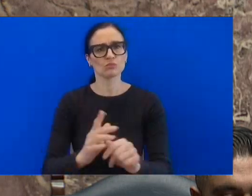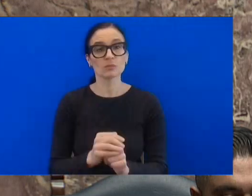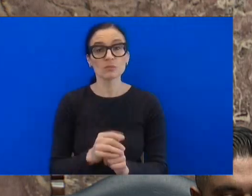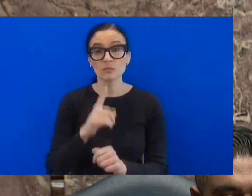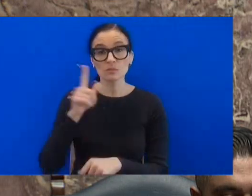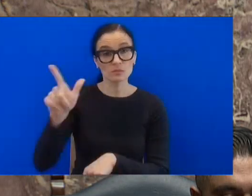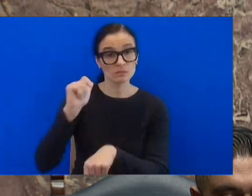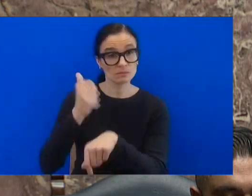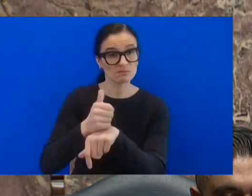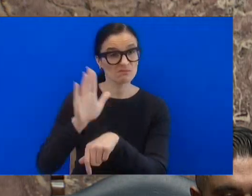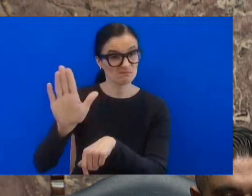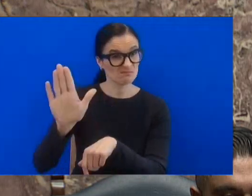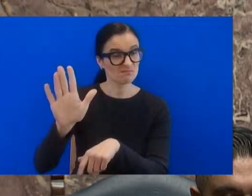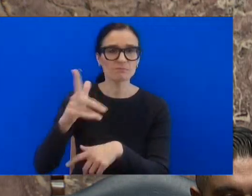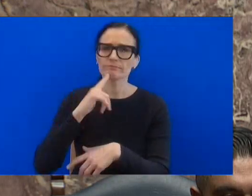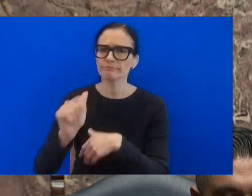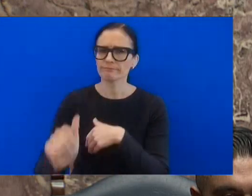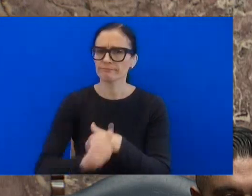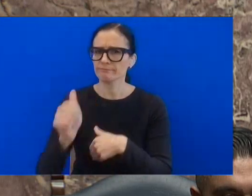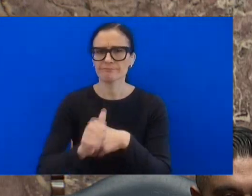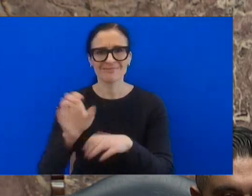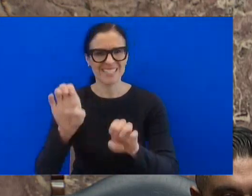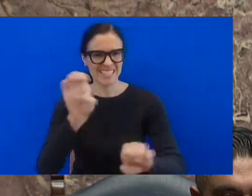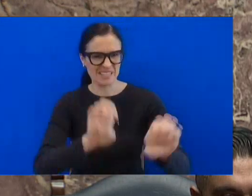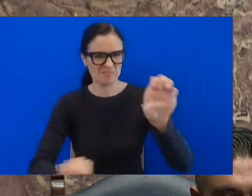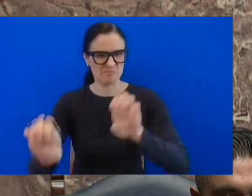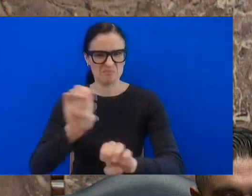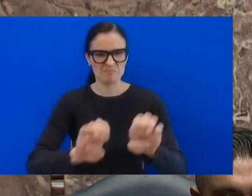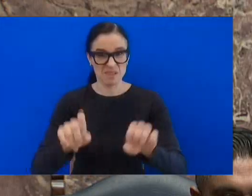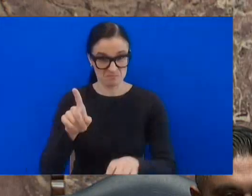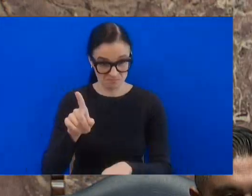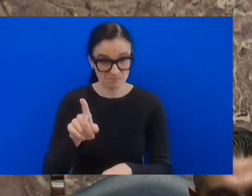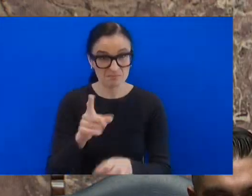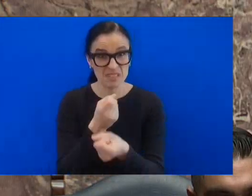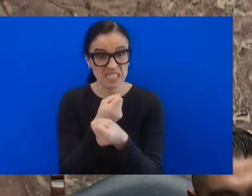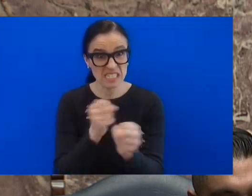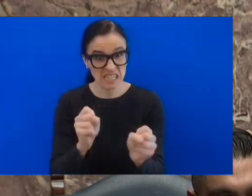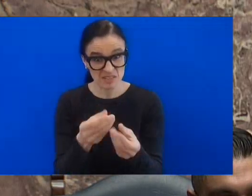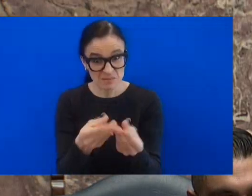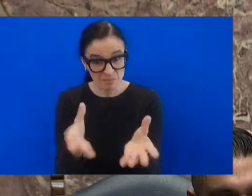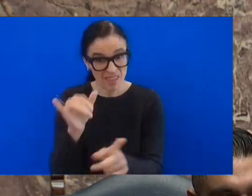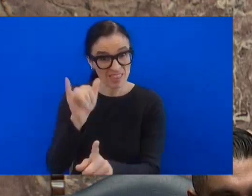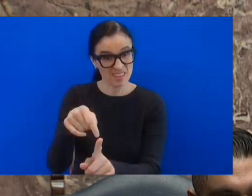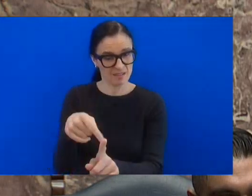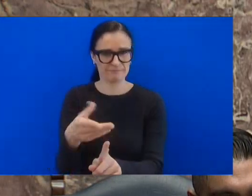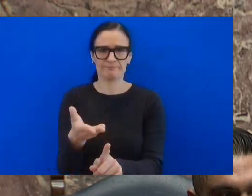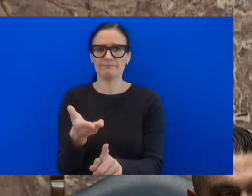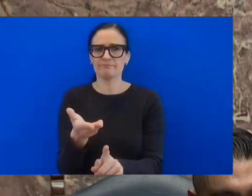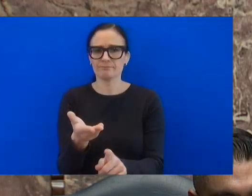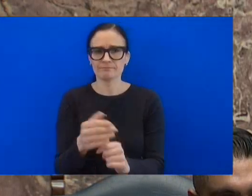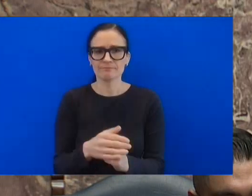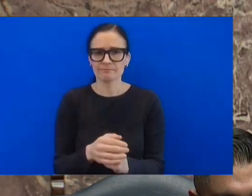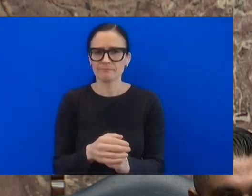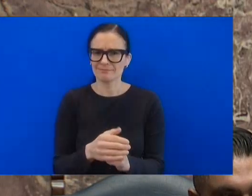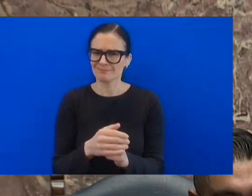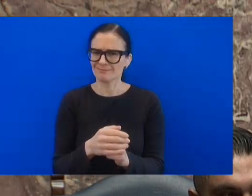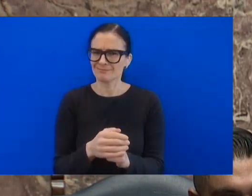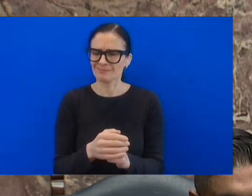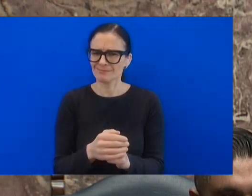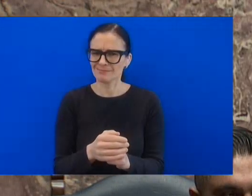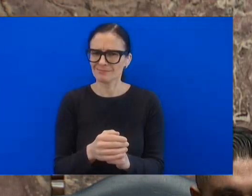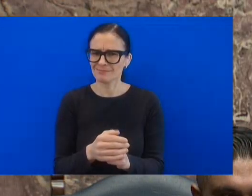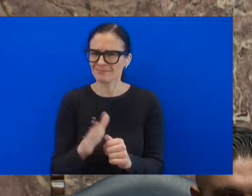get government between people addicted to drugs and their dealer. The part that he left out was the government would be the drug